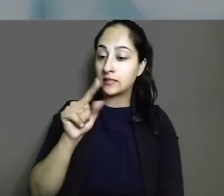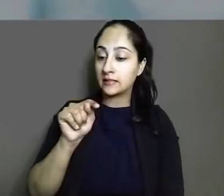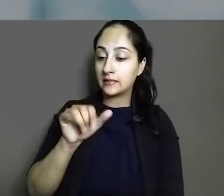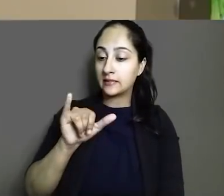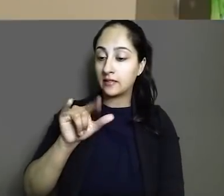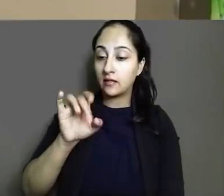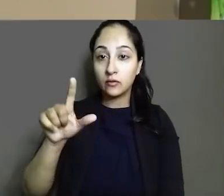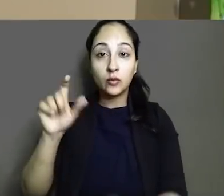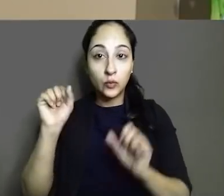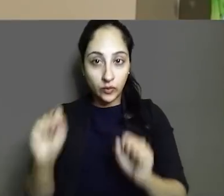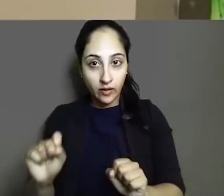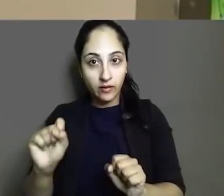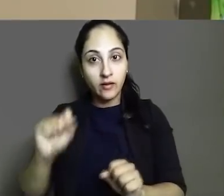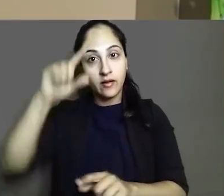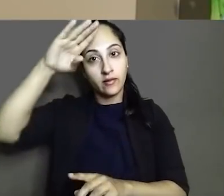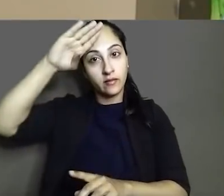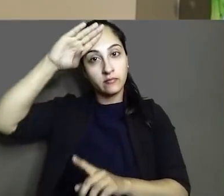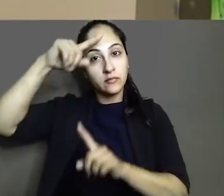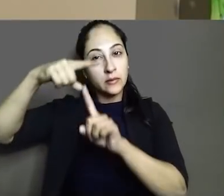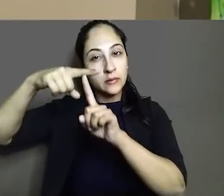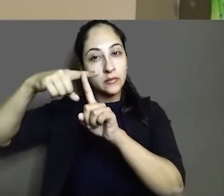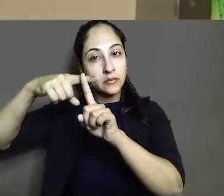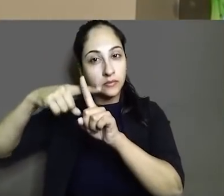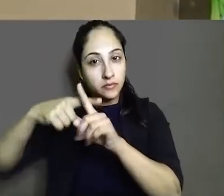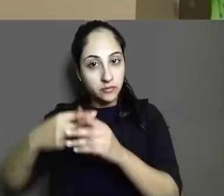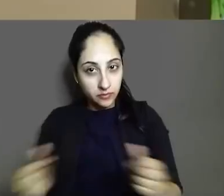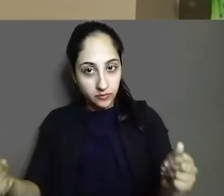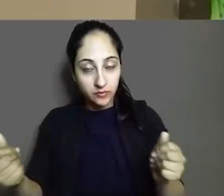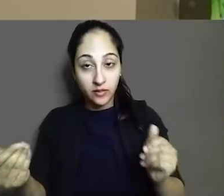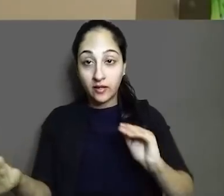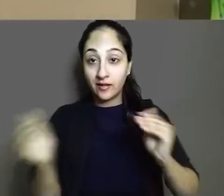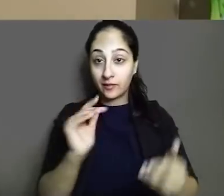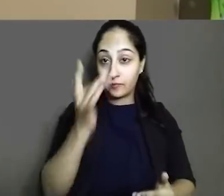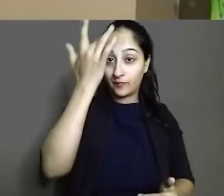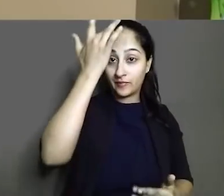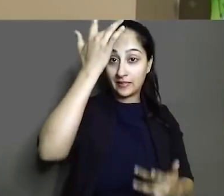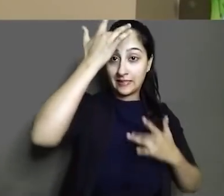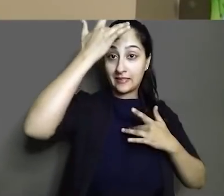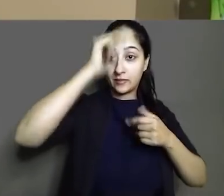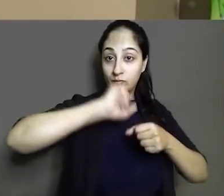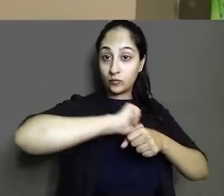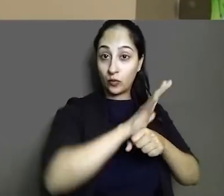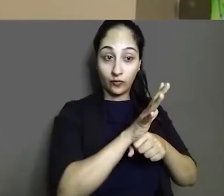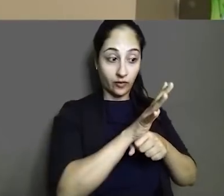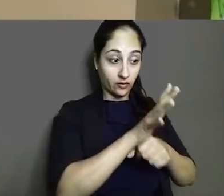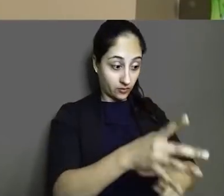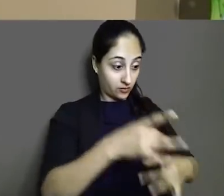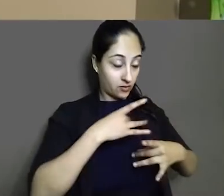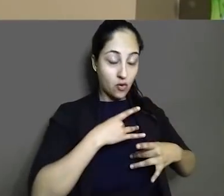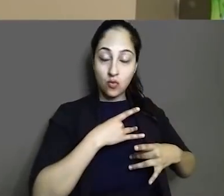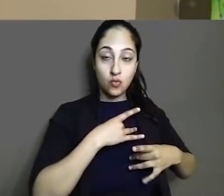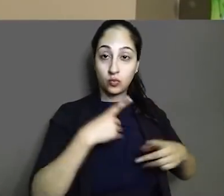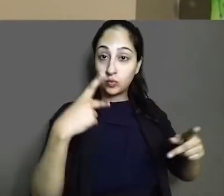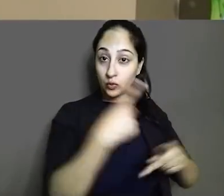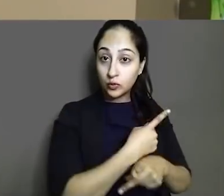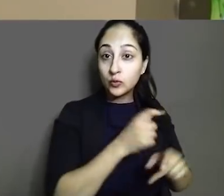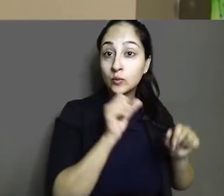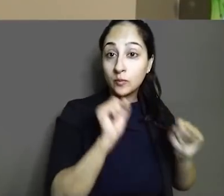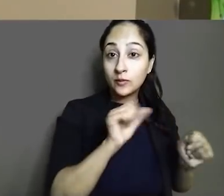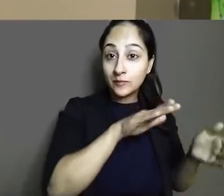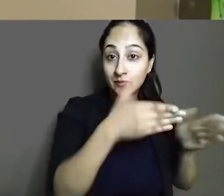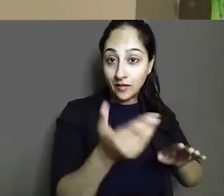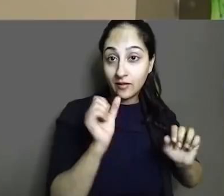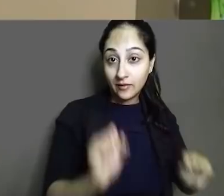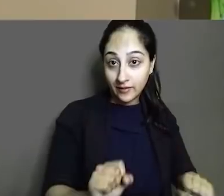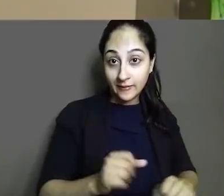one? Well, that's a great question, Arisa. And I know that it's on a lot of people's minds because we've been hearing a lot in the news. Certainly